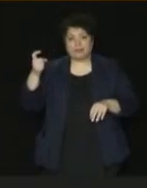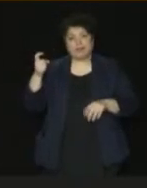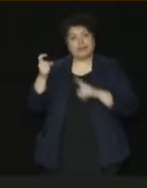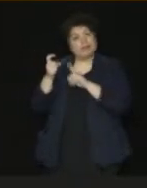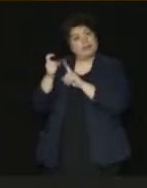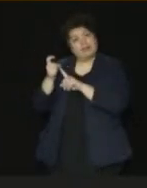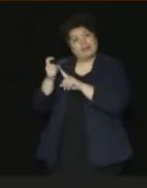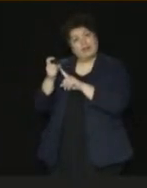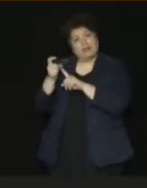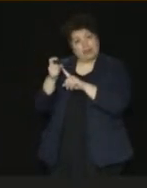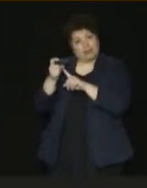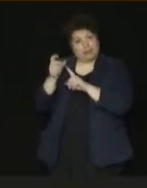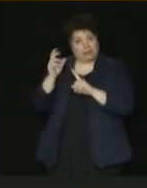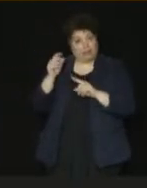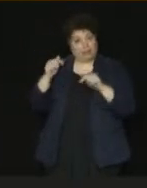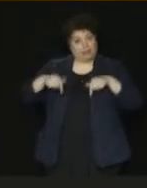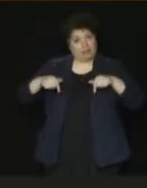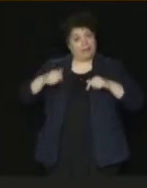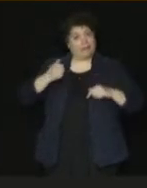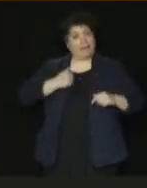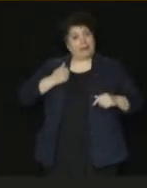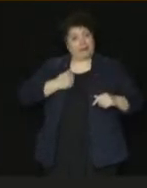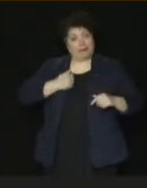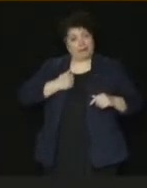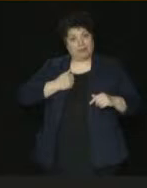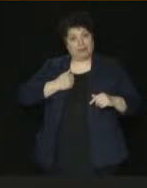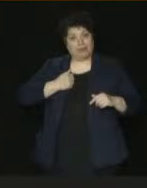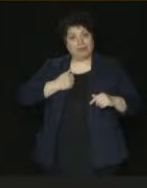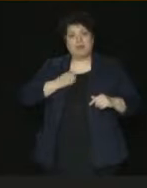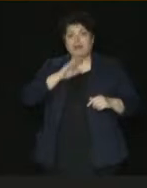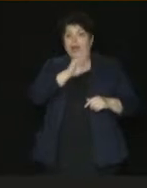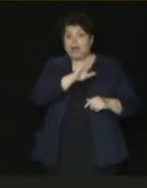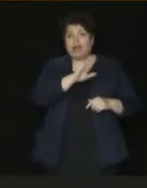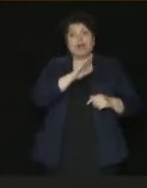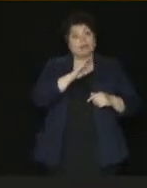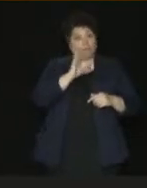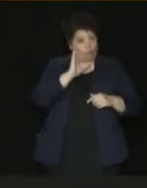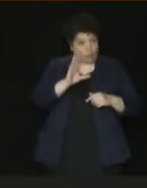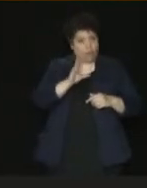all in Canada's actual vaccine